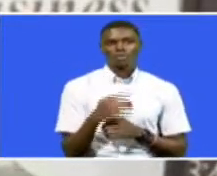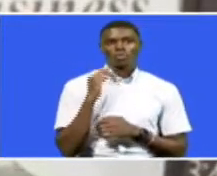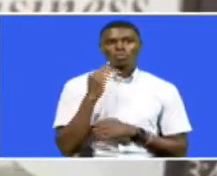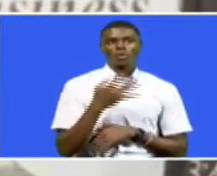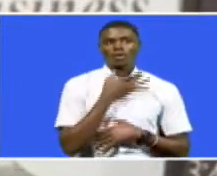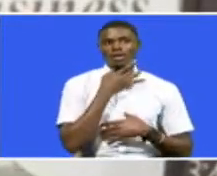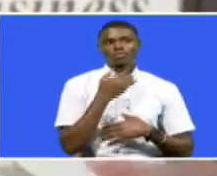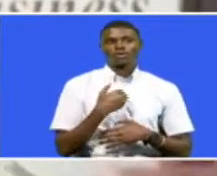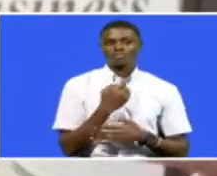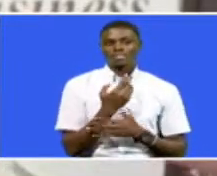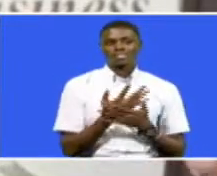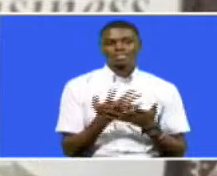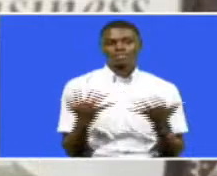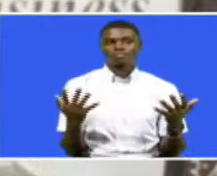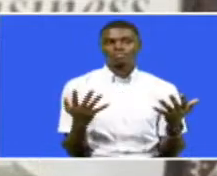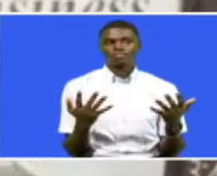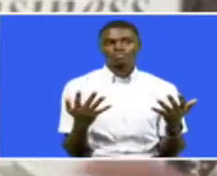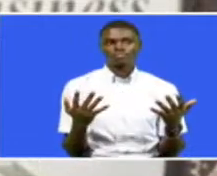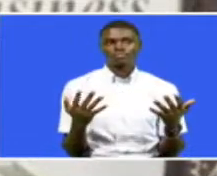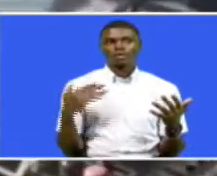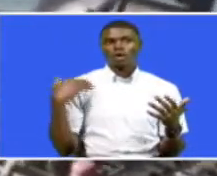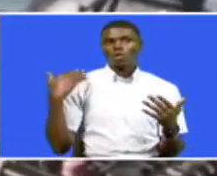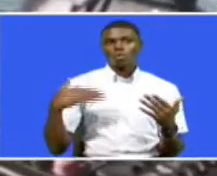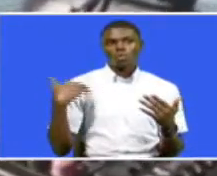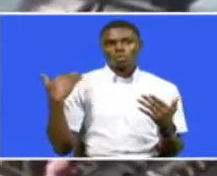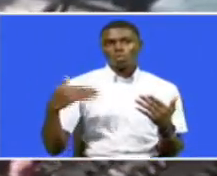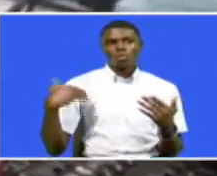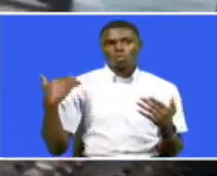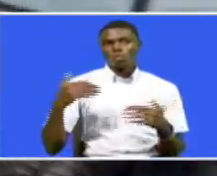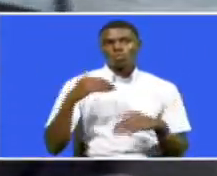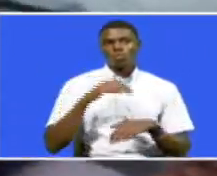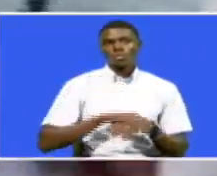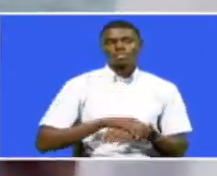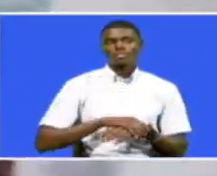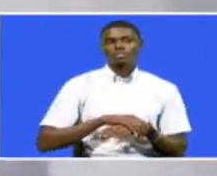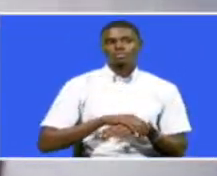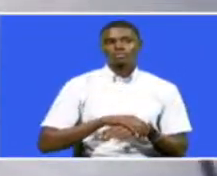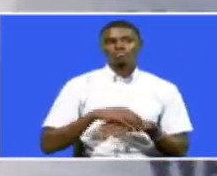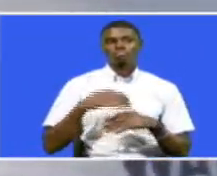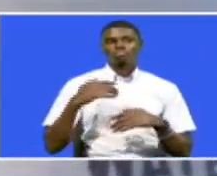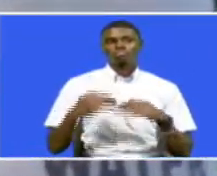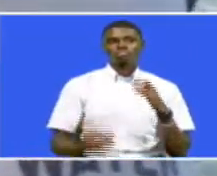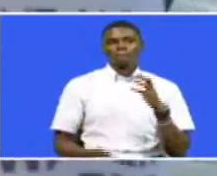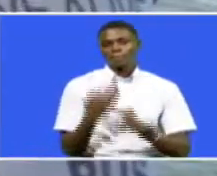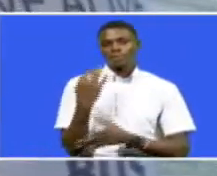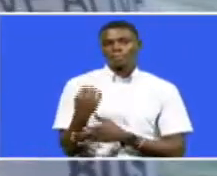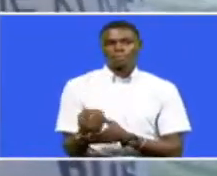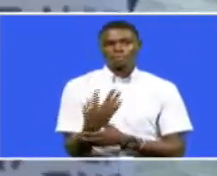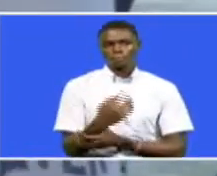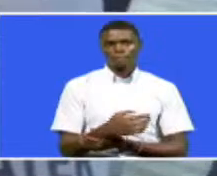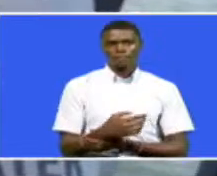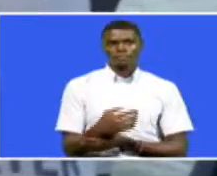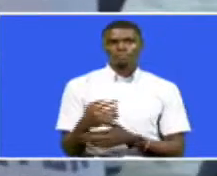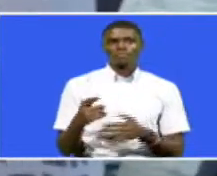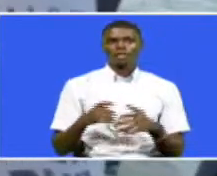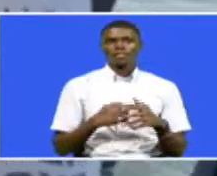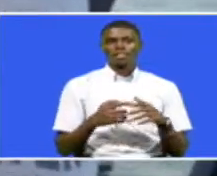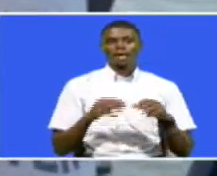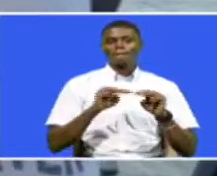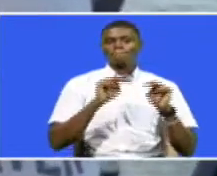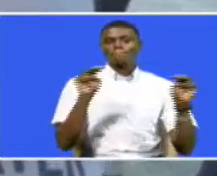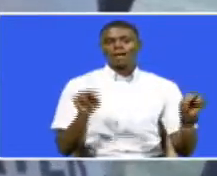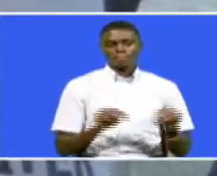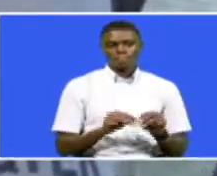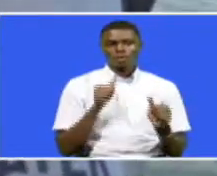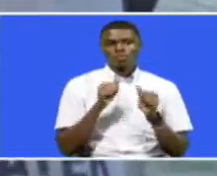these things always on the track. There. map, the navigational map that